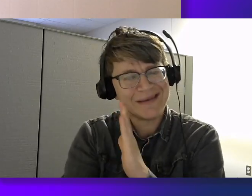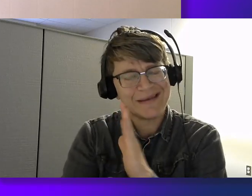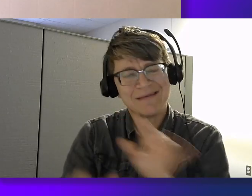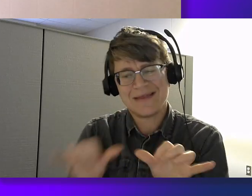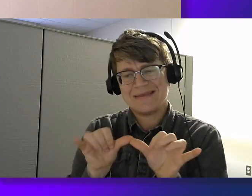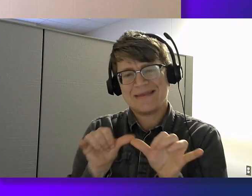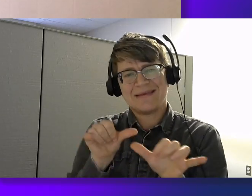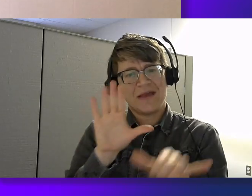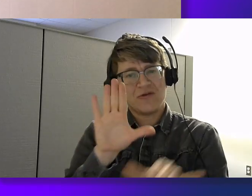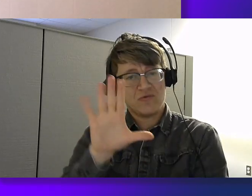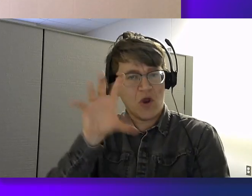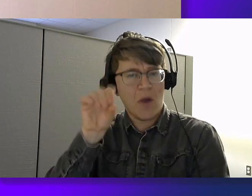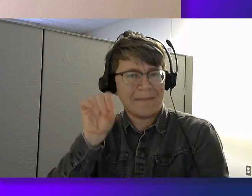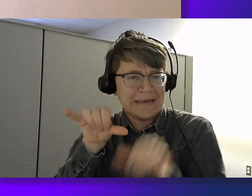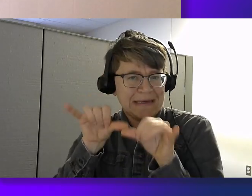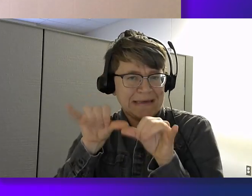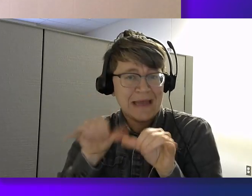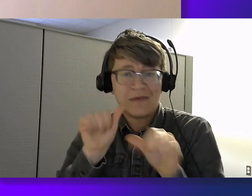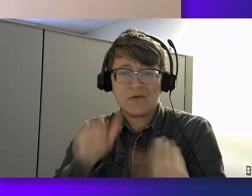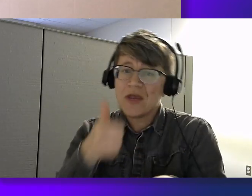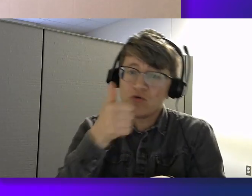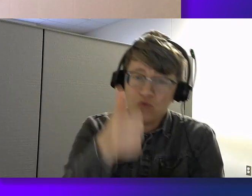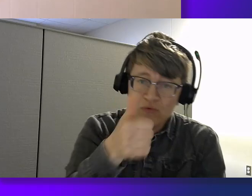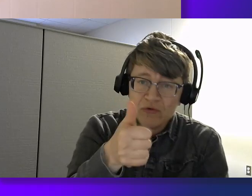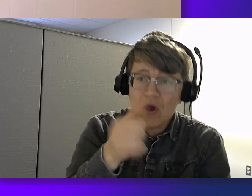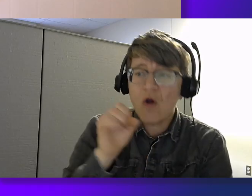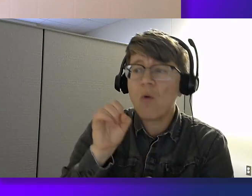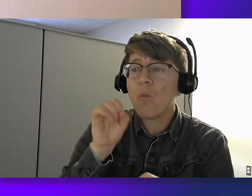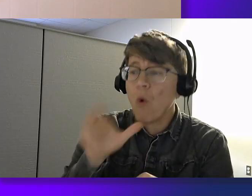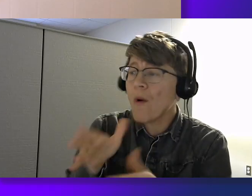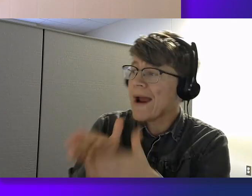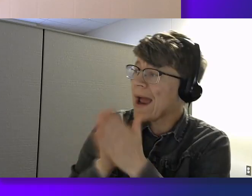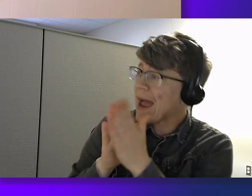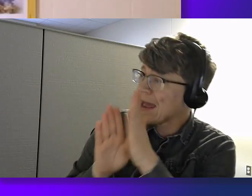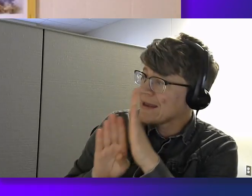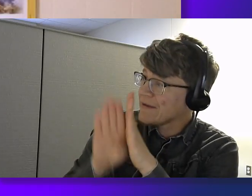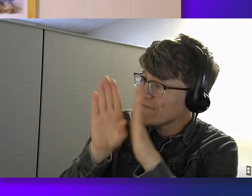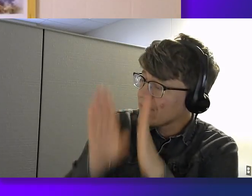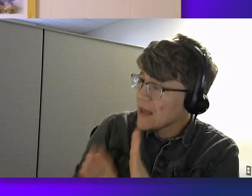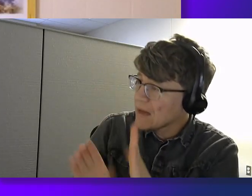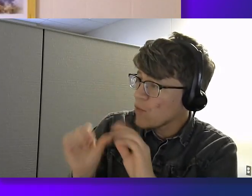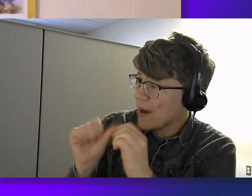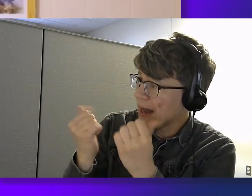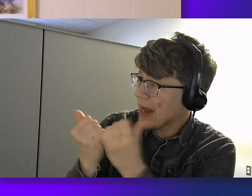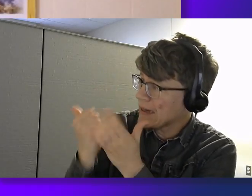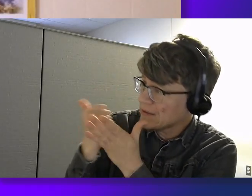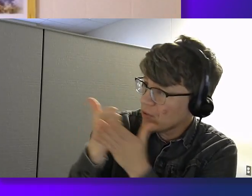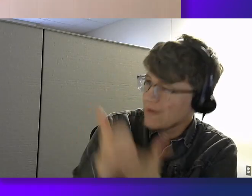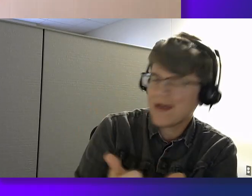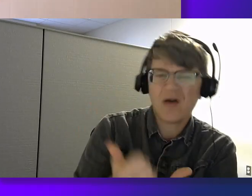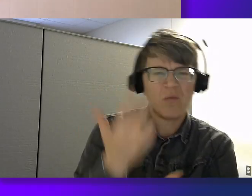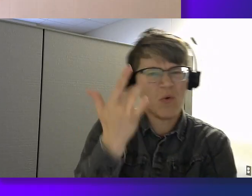organization. You can either do this work yourself or work with a developer or agency. So why do you need to submit your